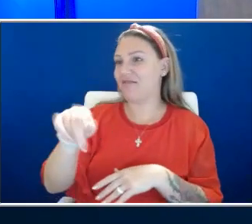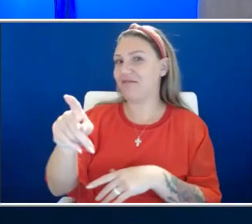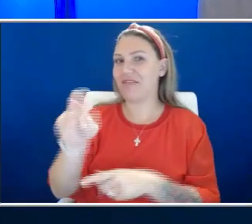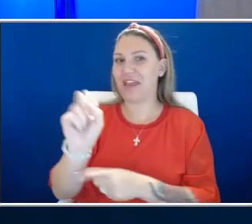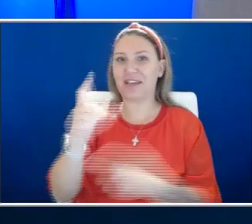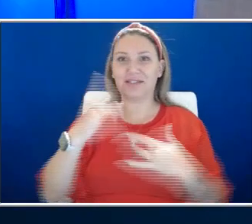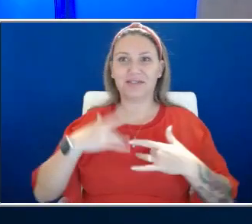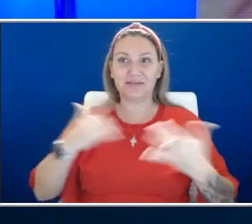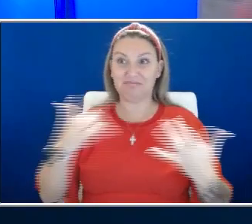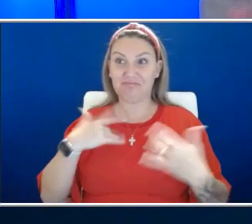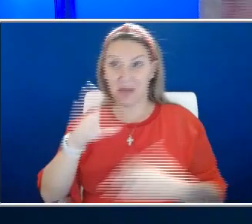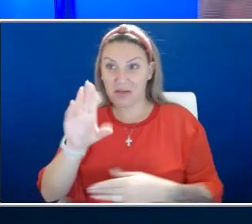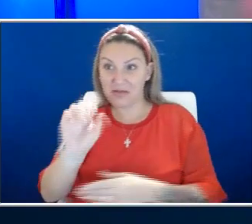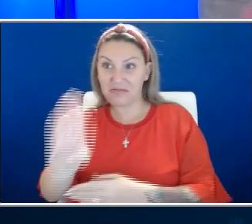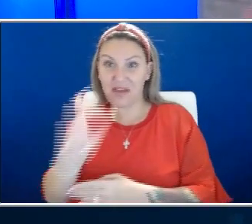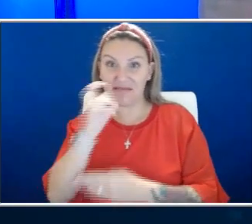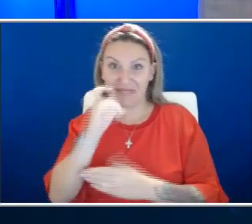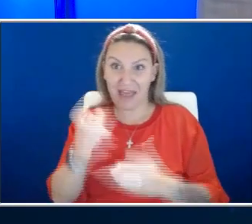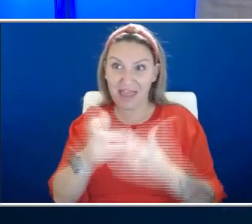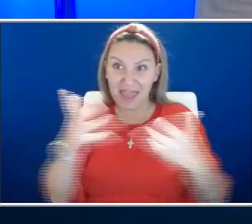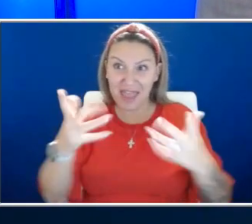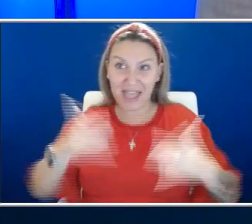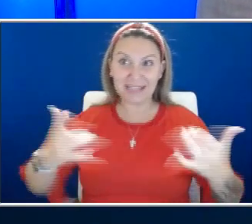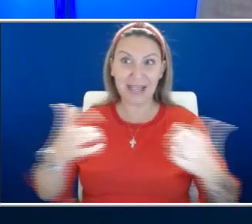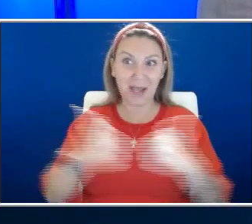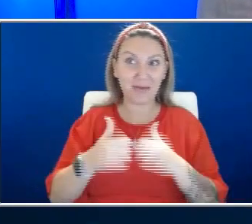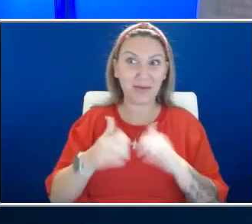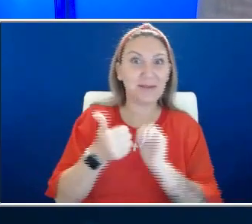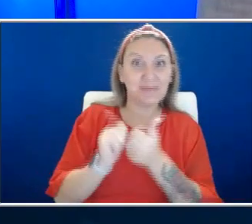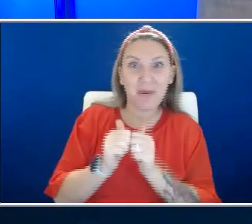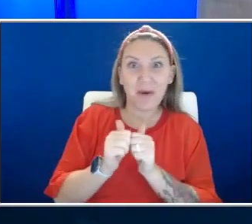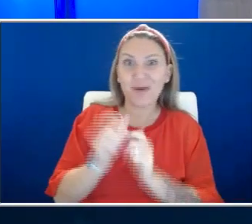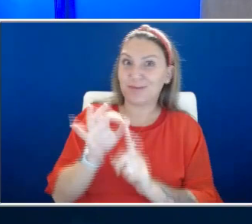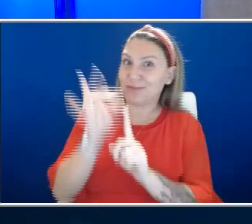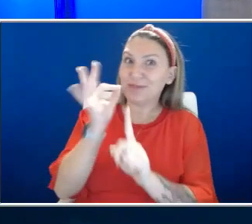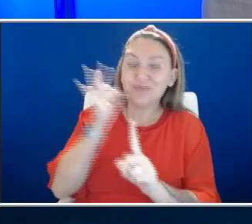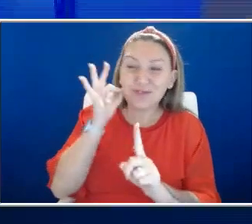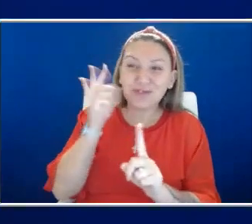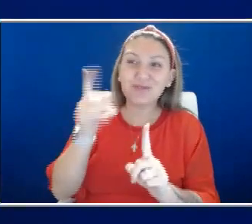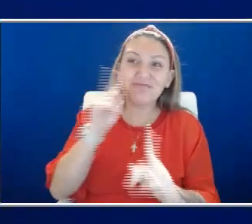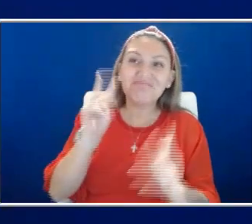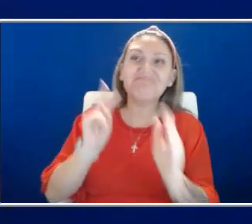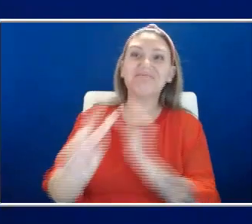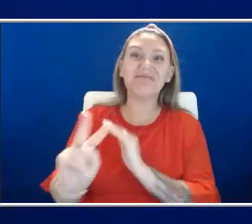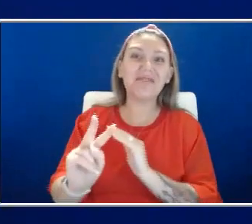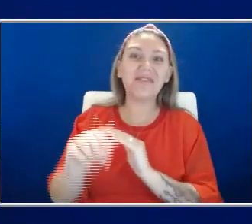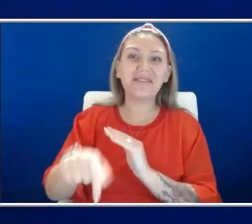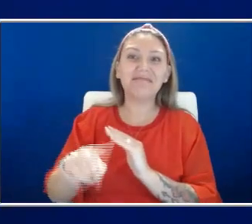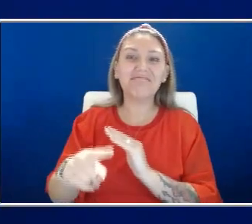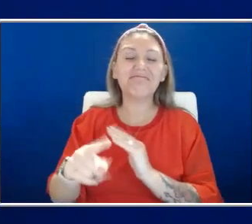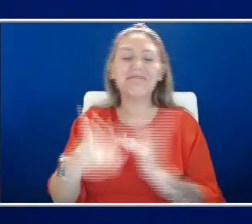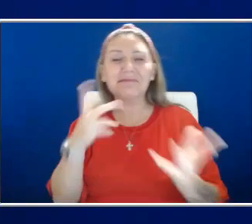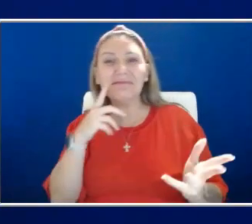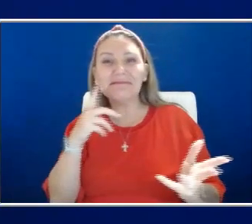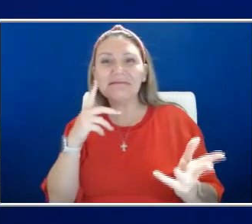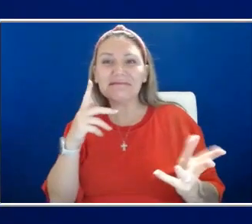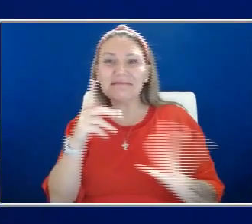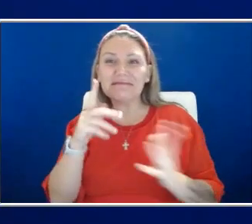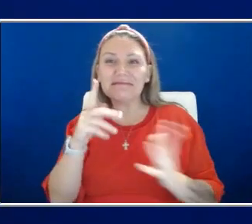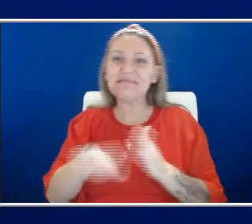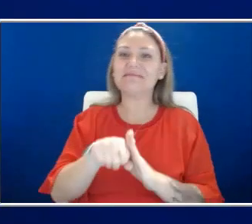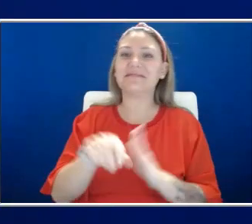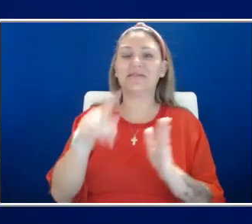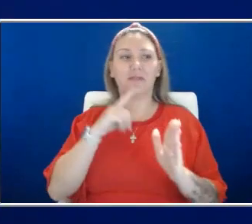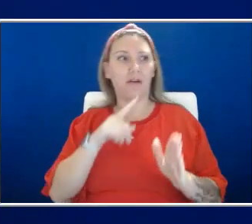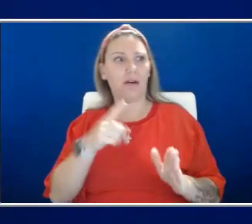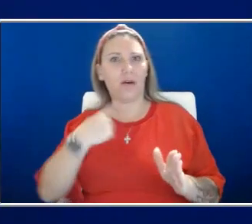I know it doesn't take a lot to get you excited about sports, especially Chiefs. So what are you most looking forward to this season? Well, I think it's what Mark said. I mean, we've got what a great